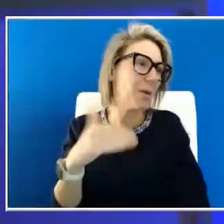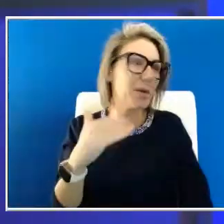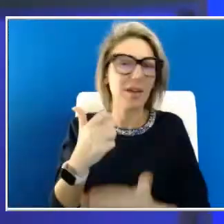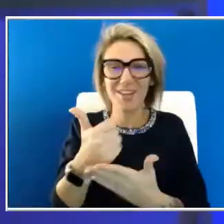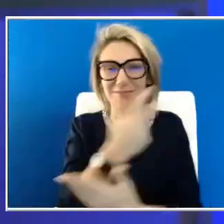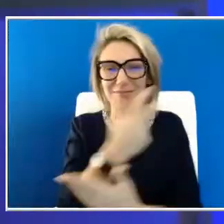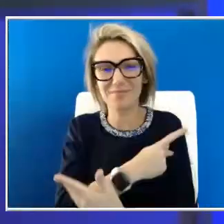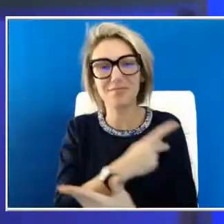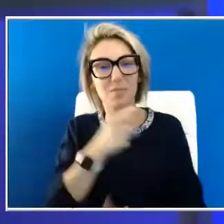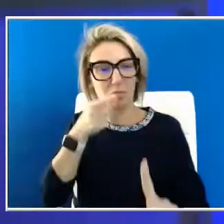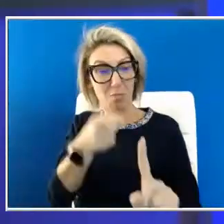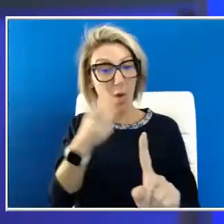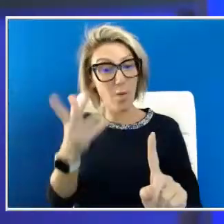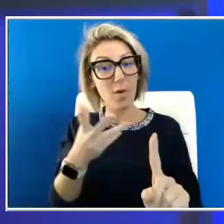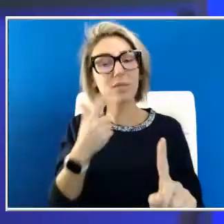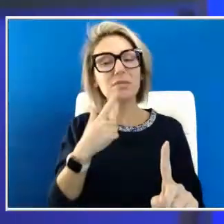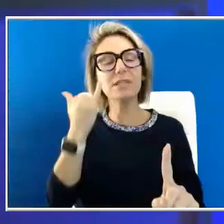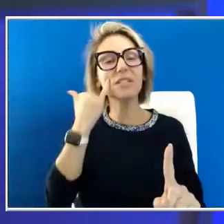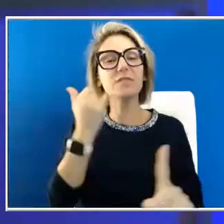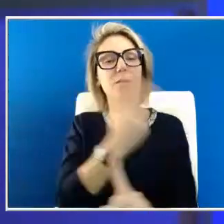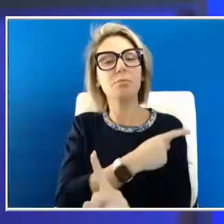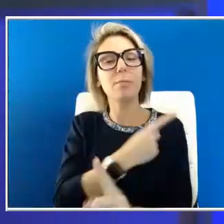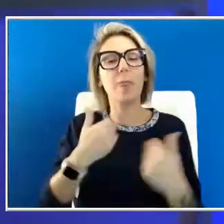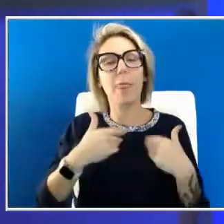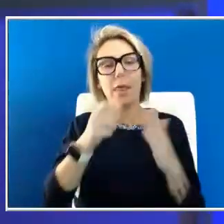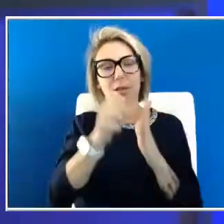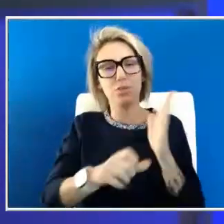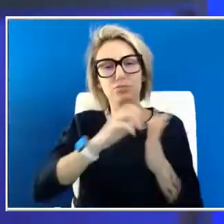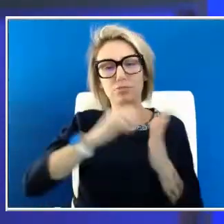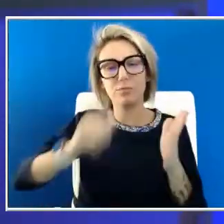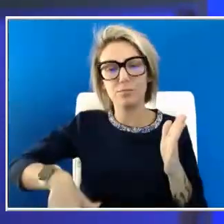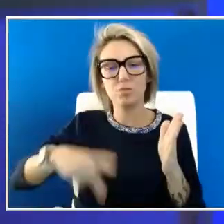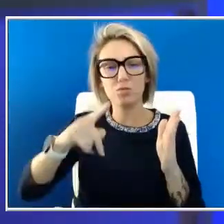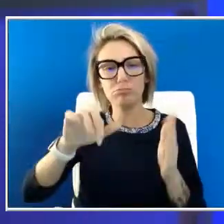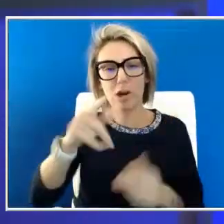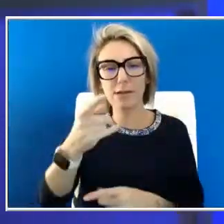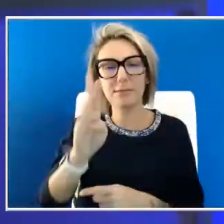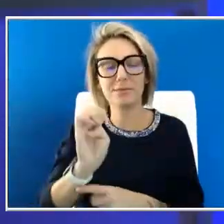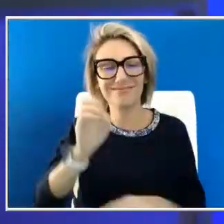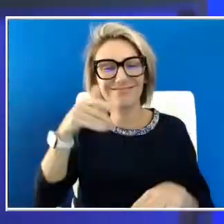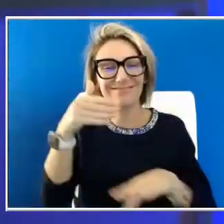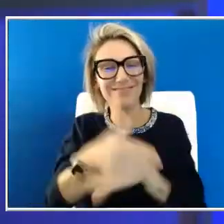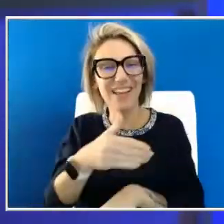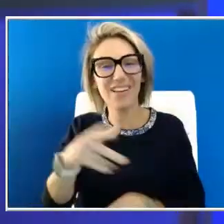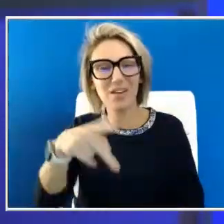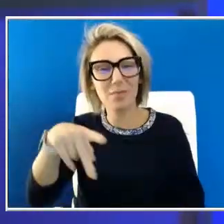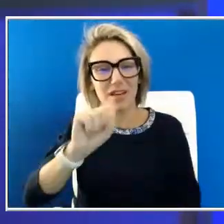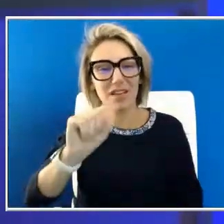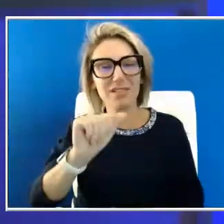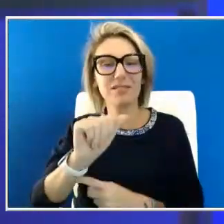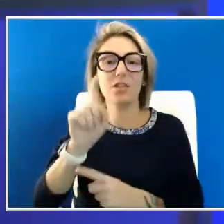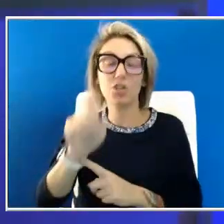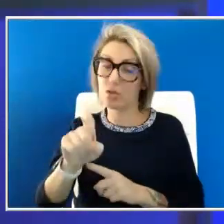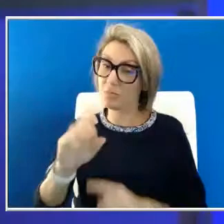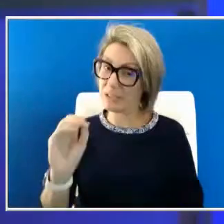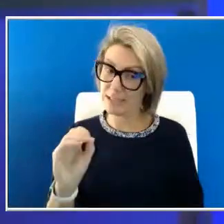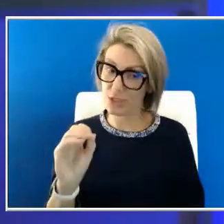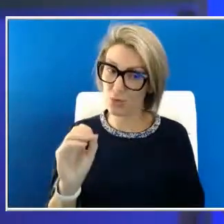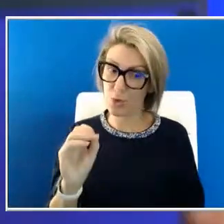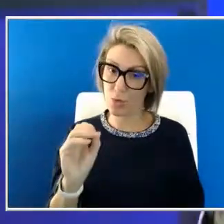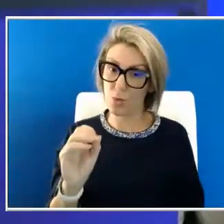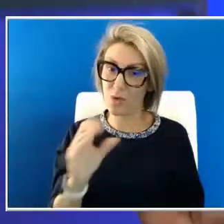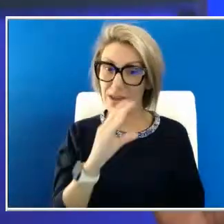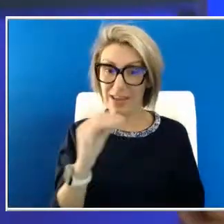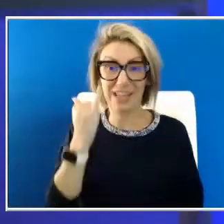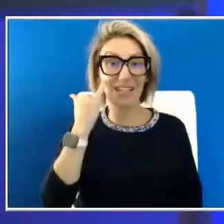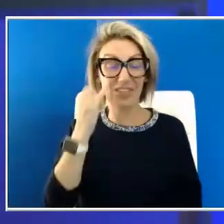home is that if a patient has had surgery to remove the prostate, afterwards a PSA should be 0. And if